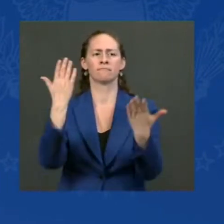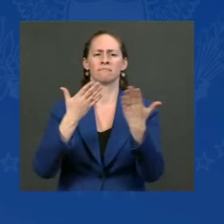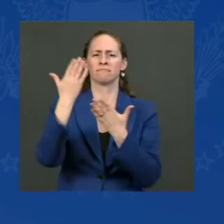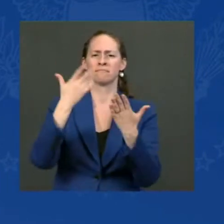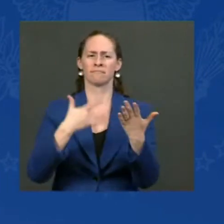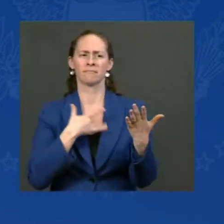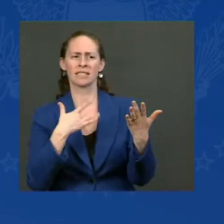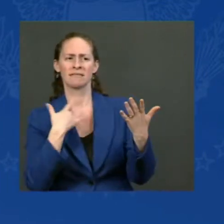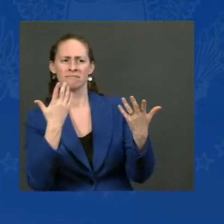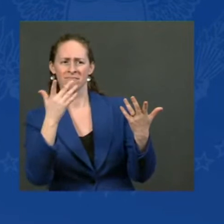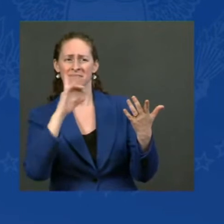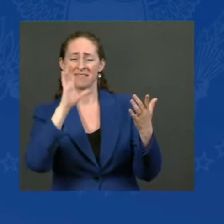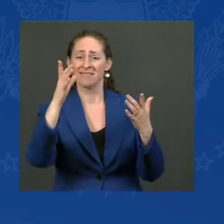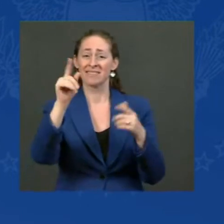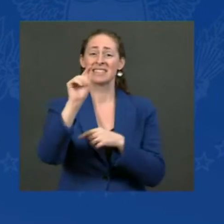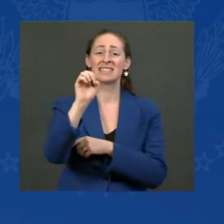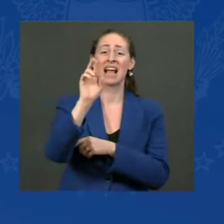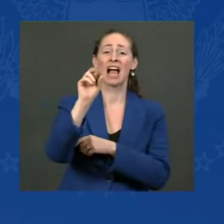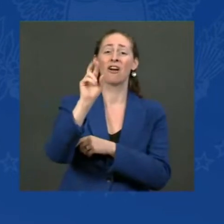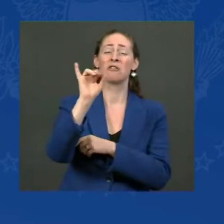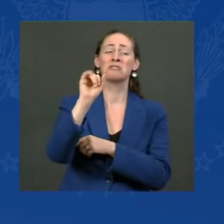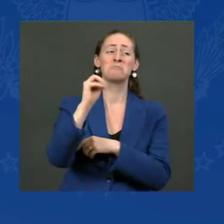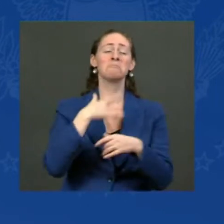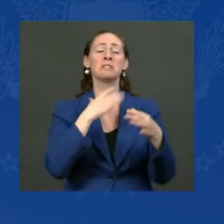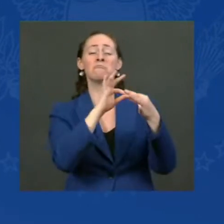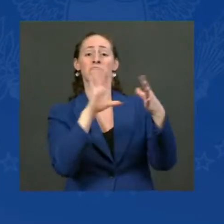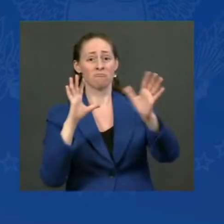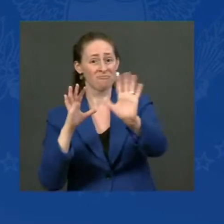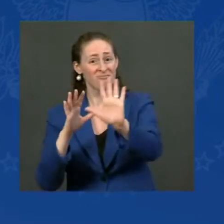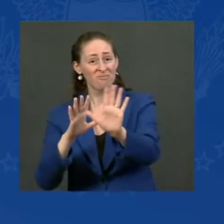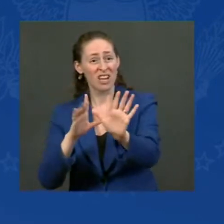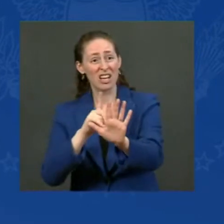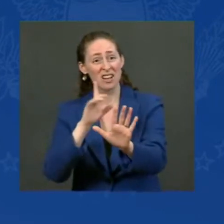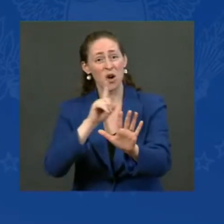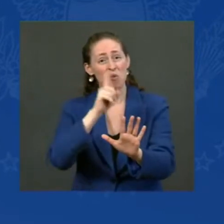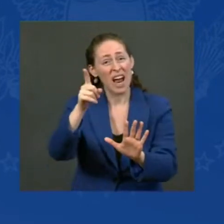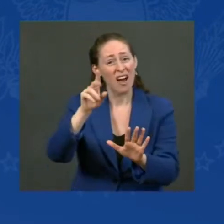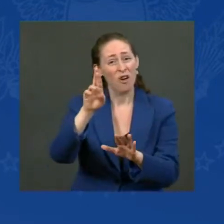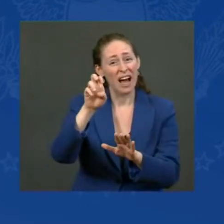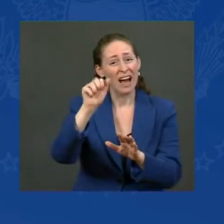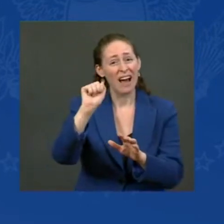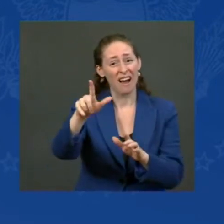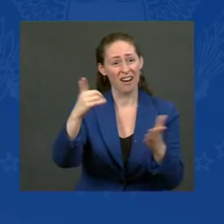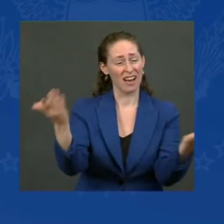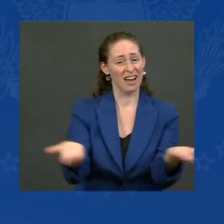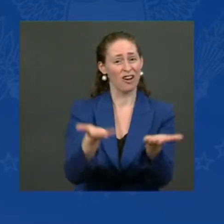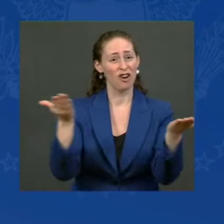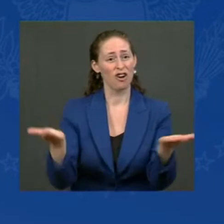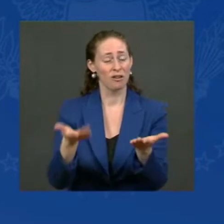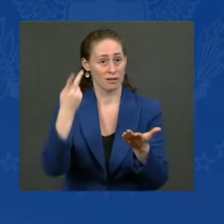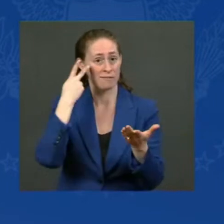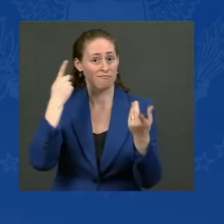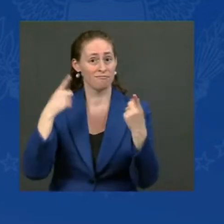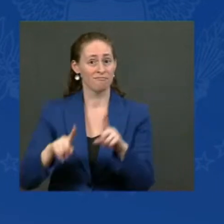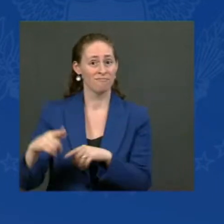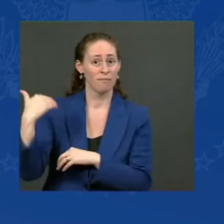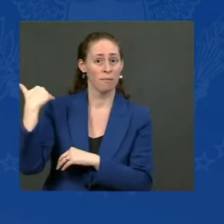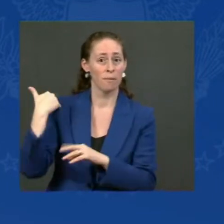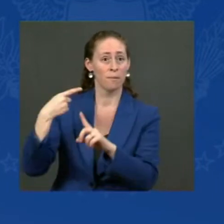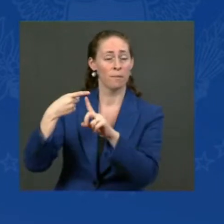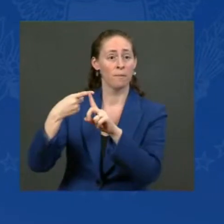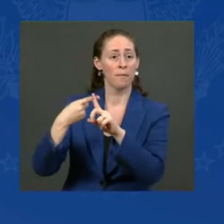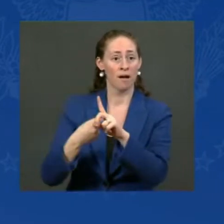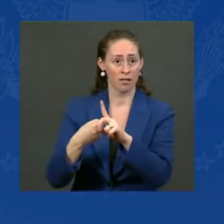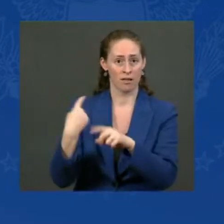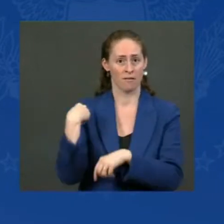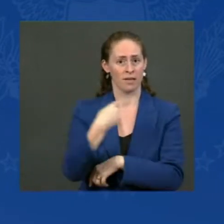is real. We've almost all experienced it. Last month, we lost 13 American heroes and